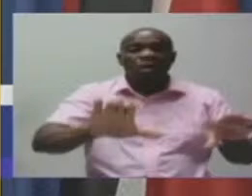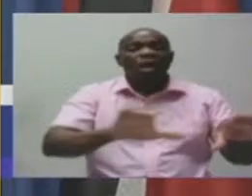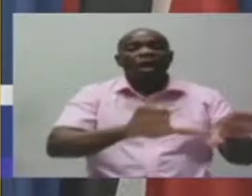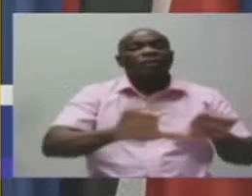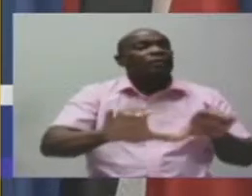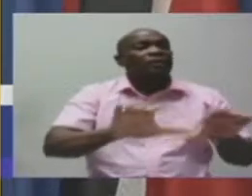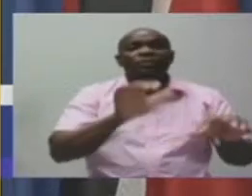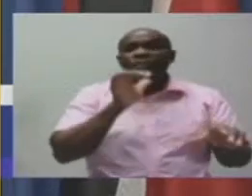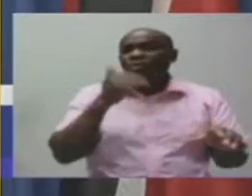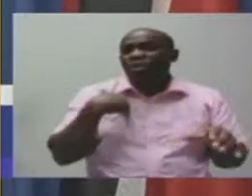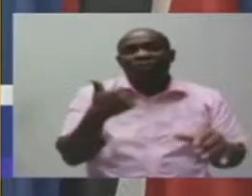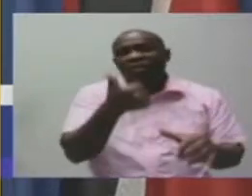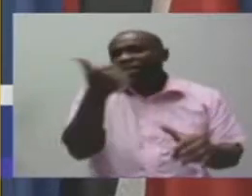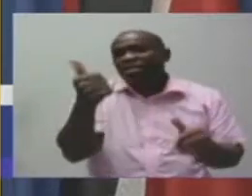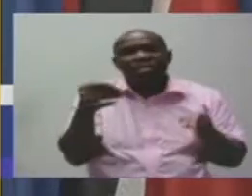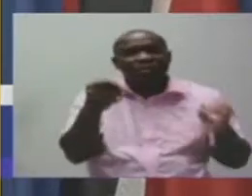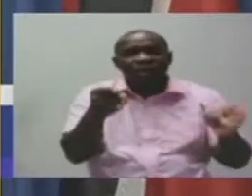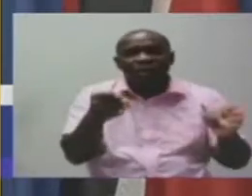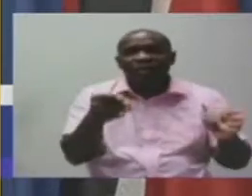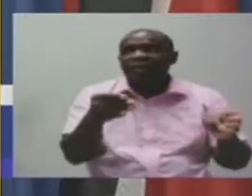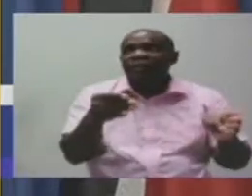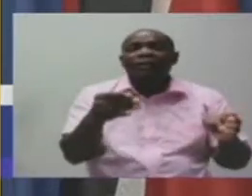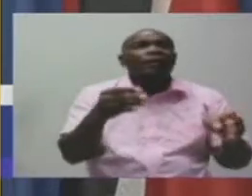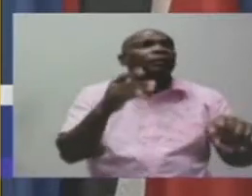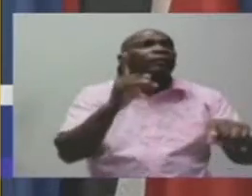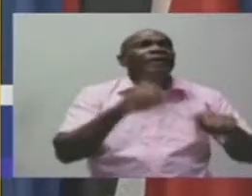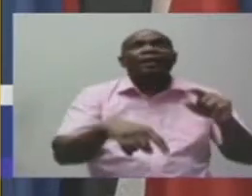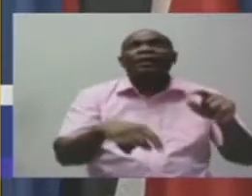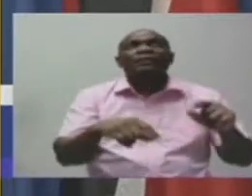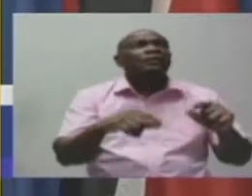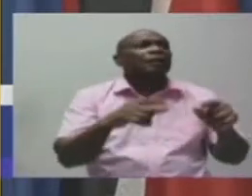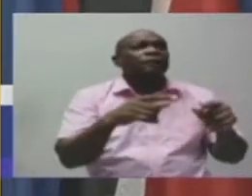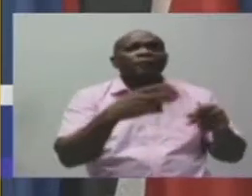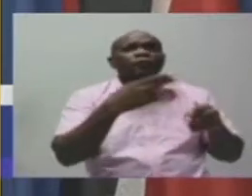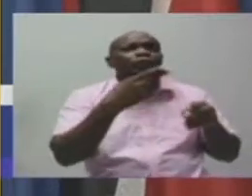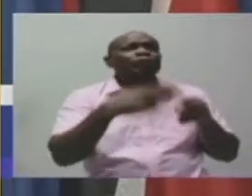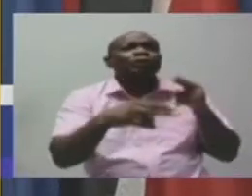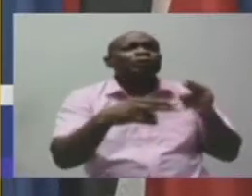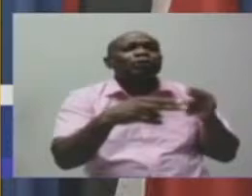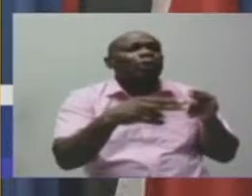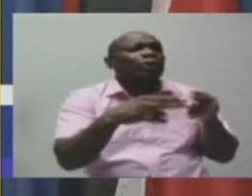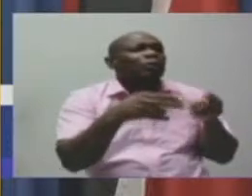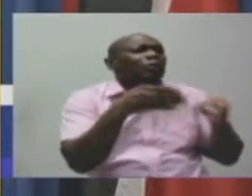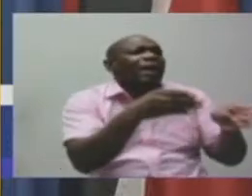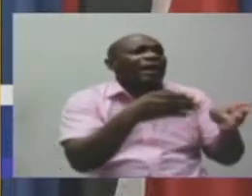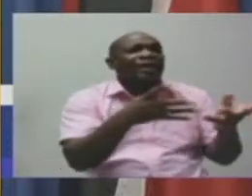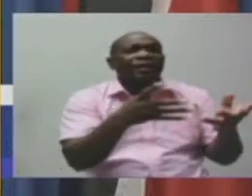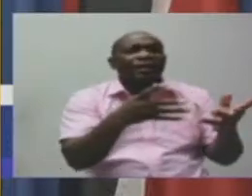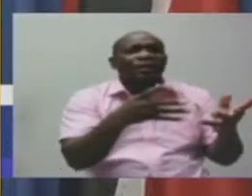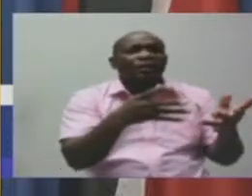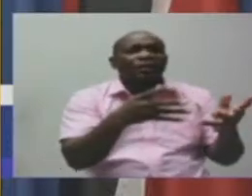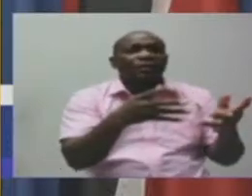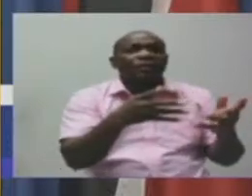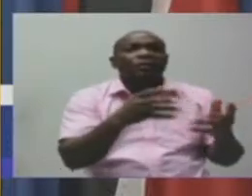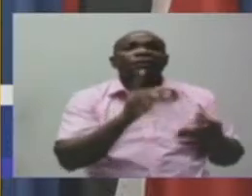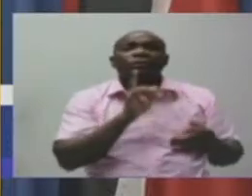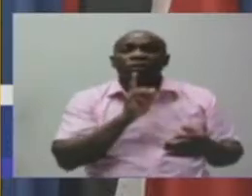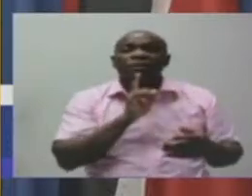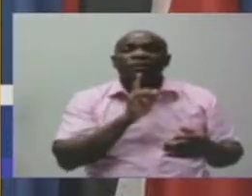We are now to confirm that the situation that we are in with COVID-19 is a long